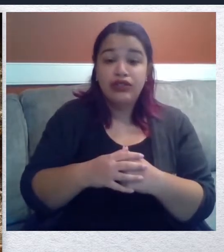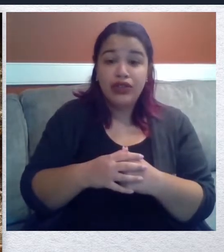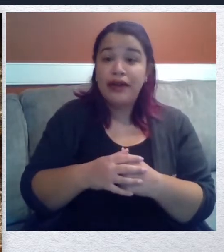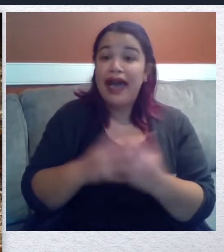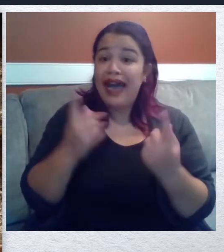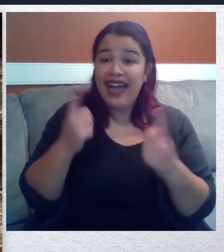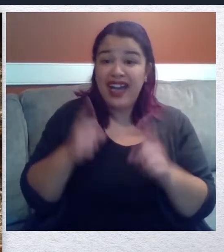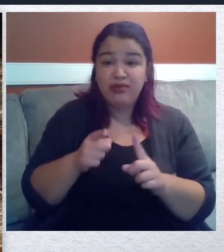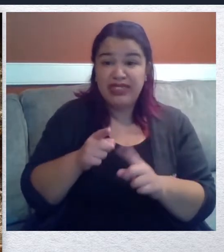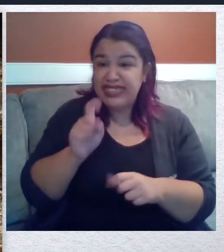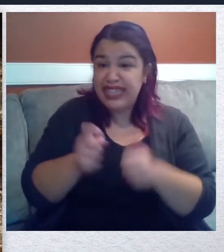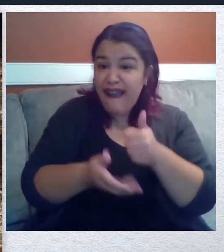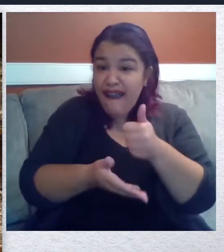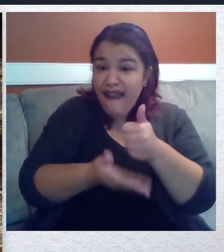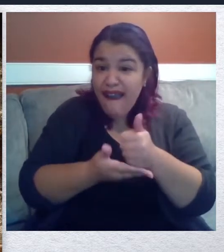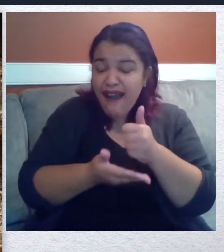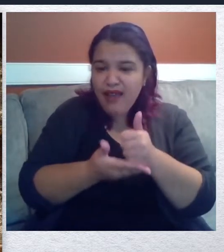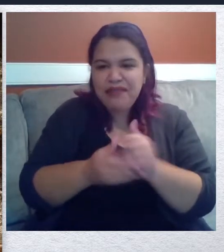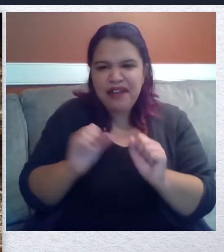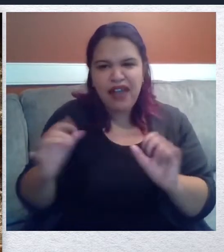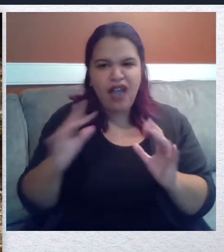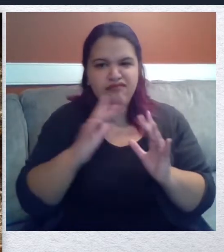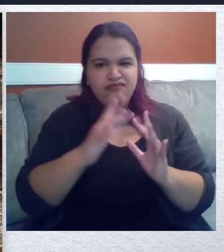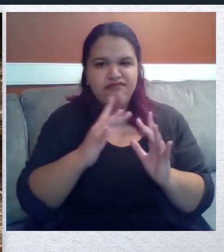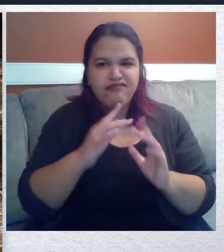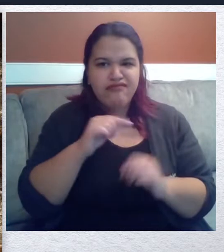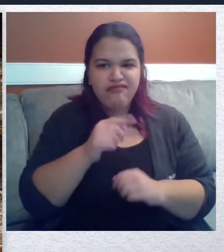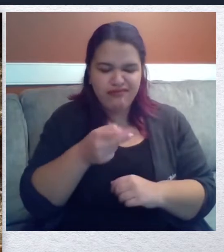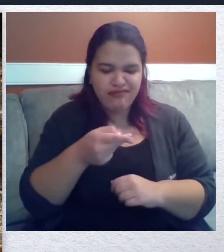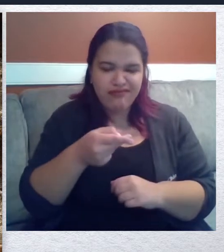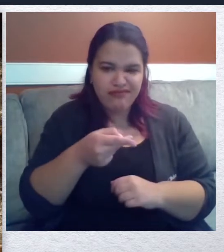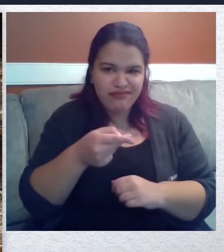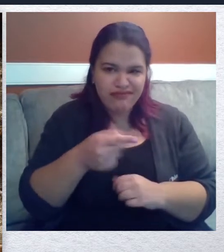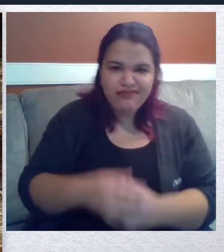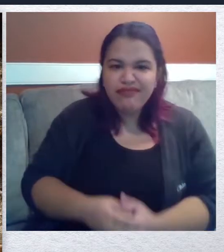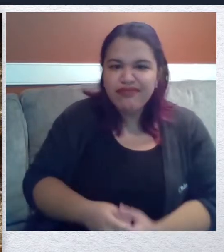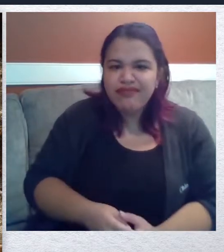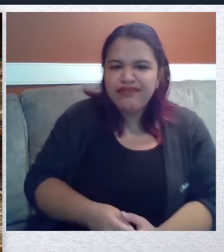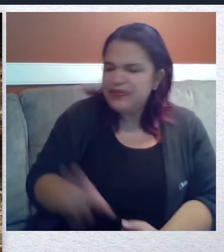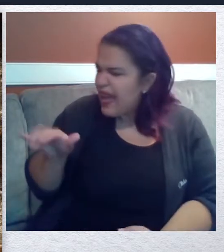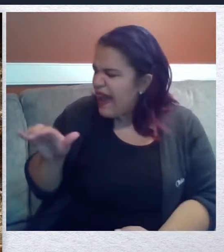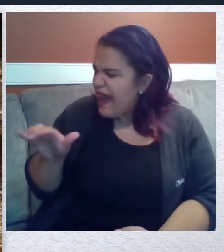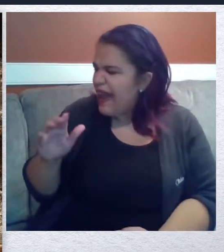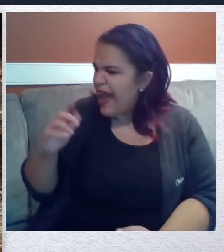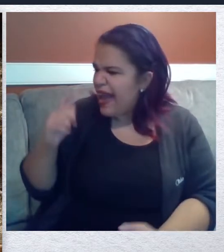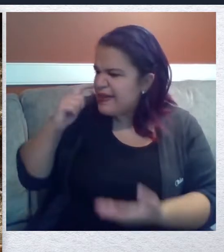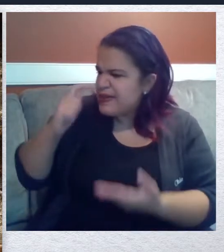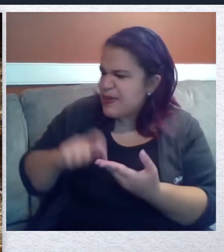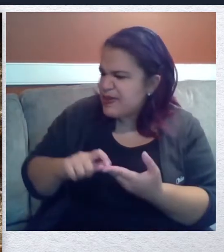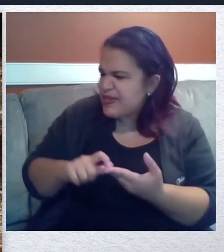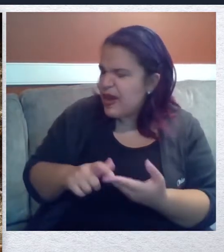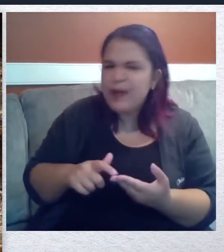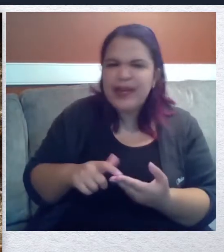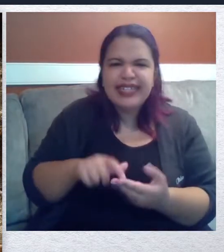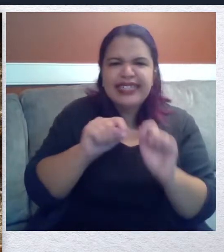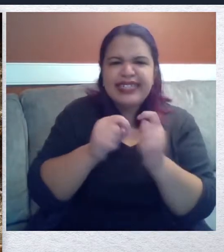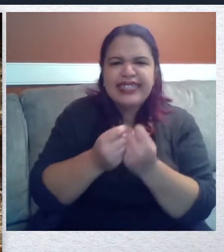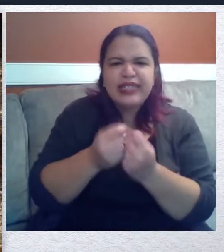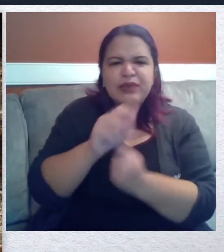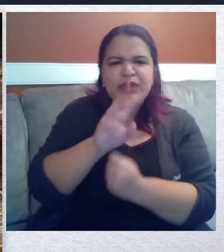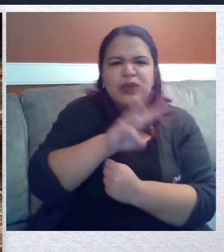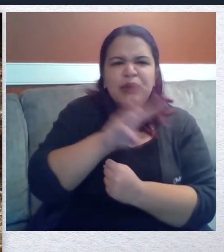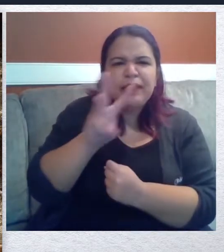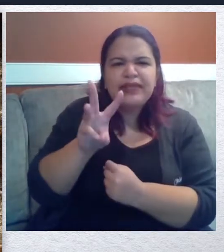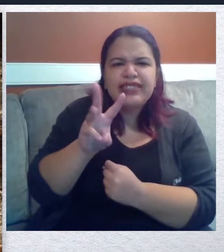handle. So Dennis, I noticed that when I get on the Teams website, it gives me the option